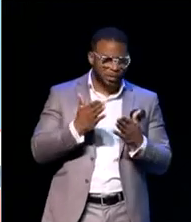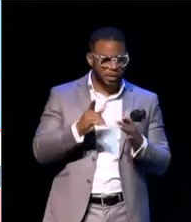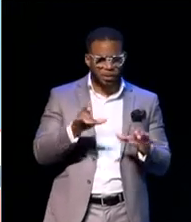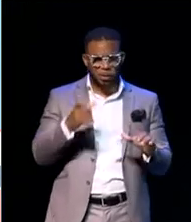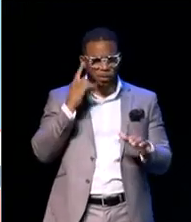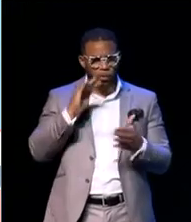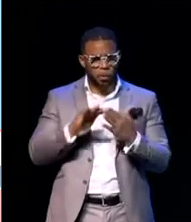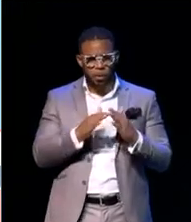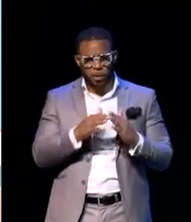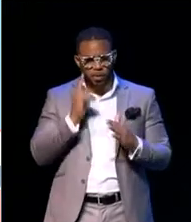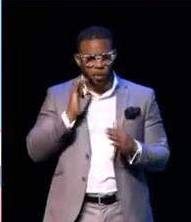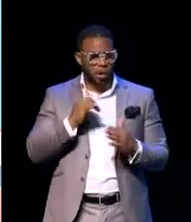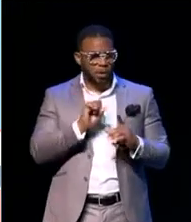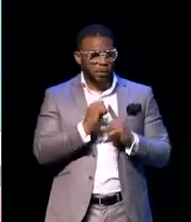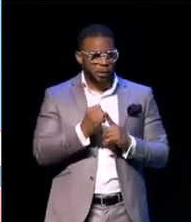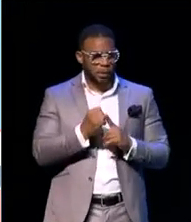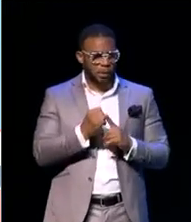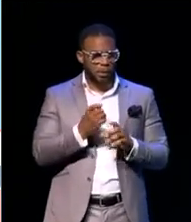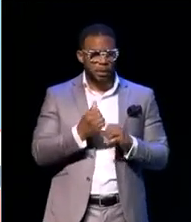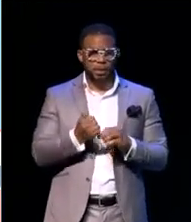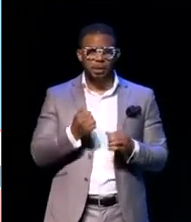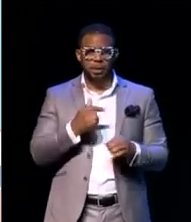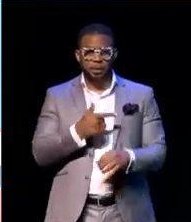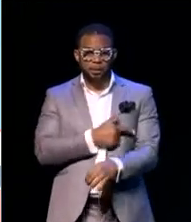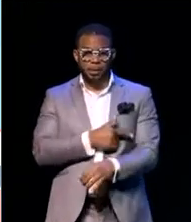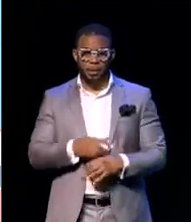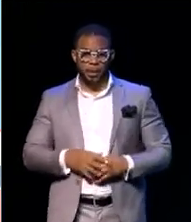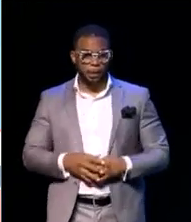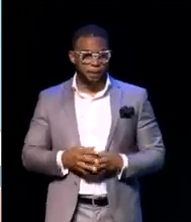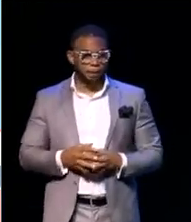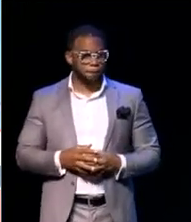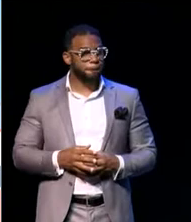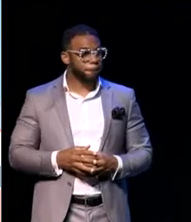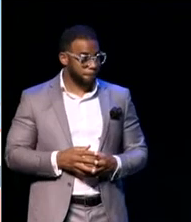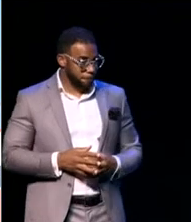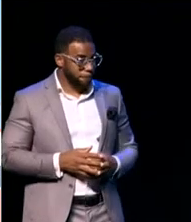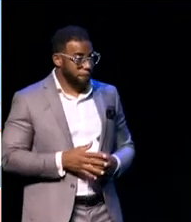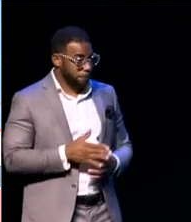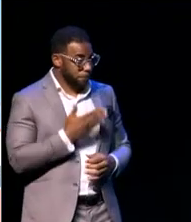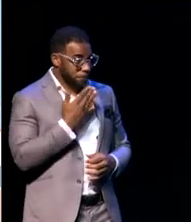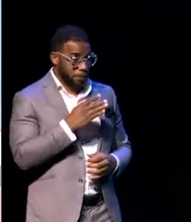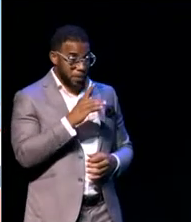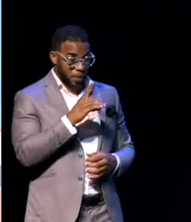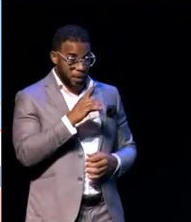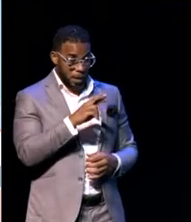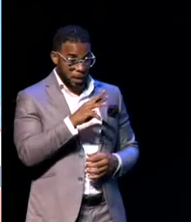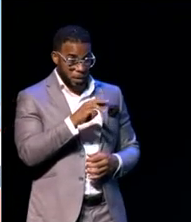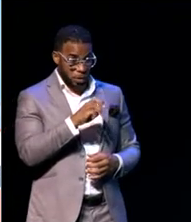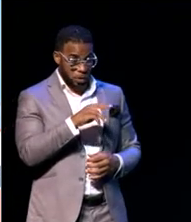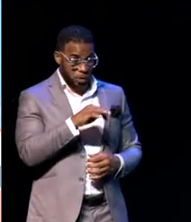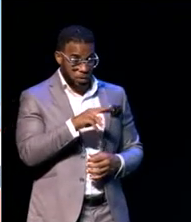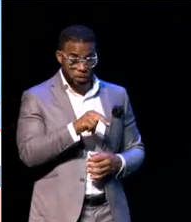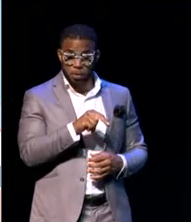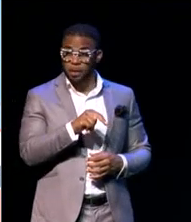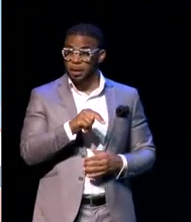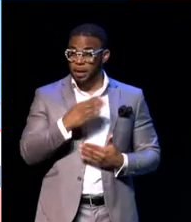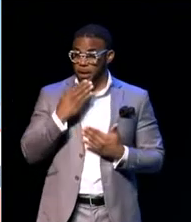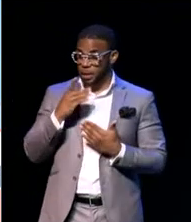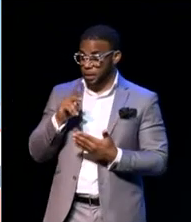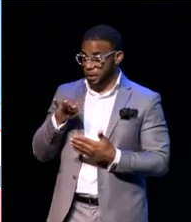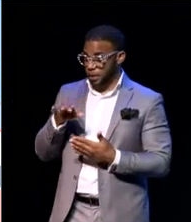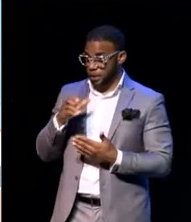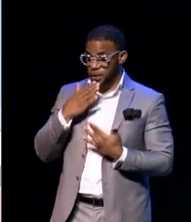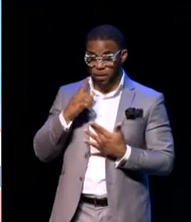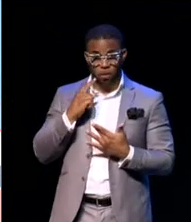can do for your community and for our society to get vaccinated. Thanks. Sure, Dr. Newman? Well, thank you, Denise, and thank you to the